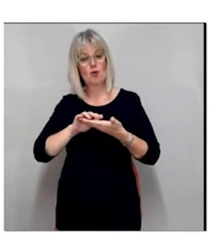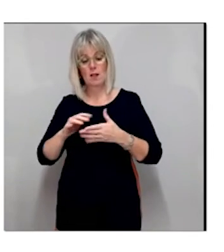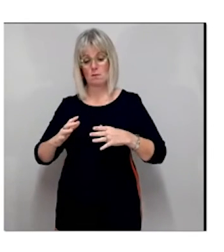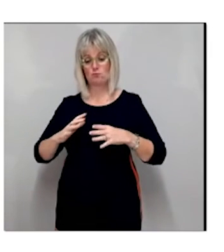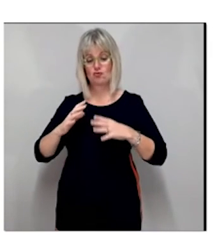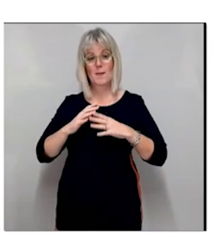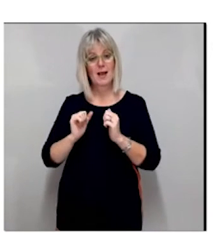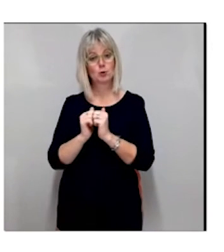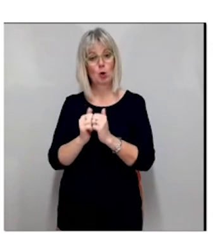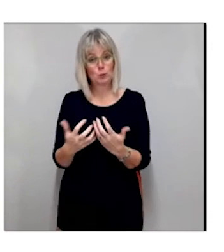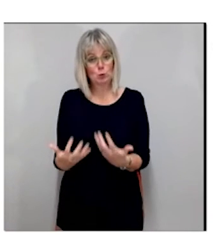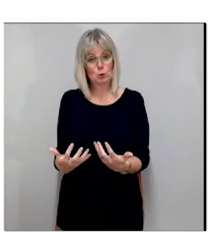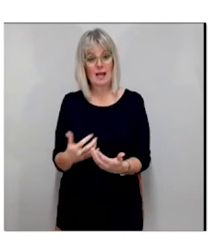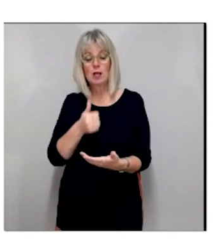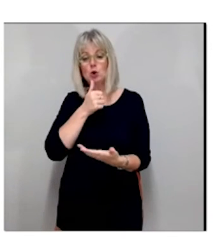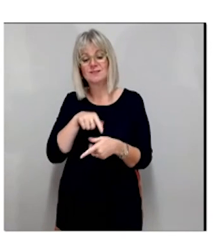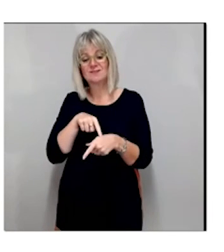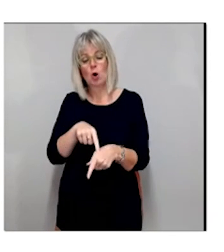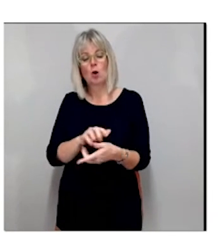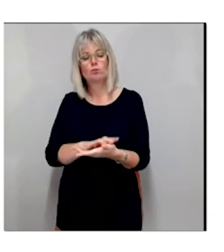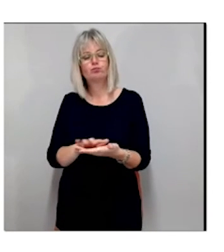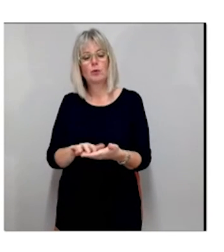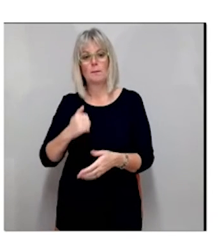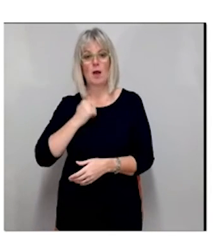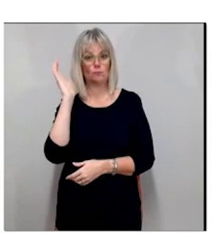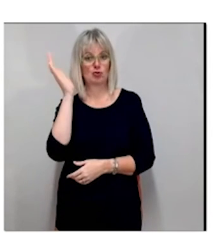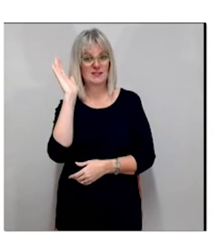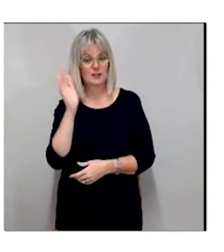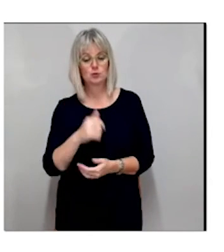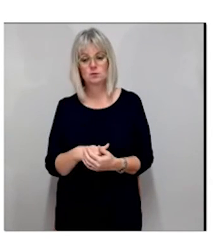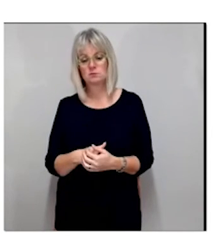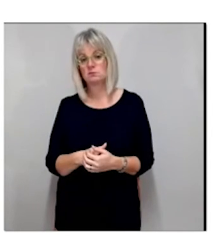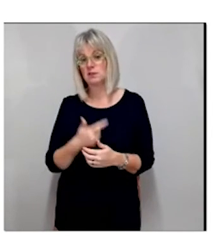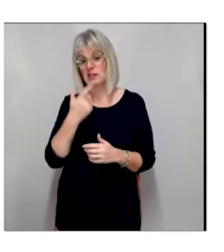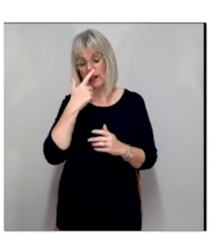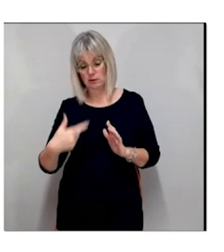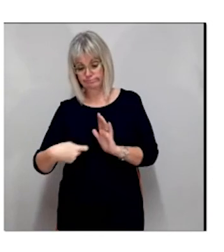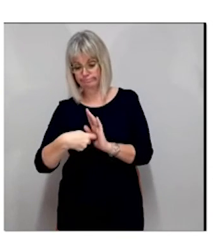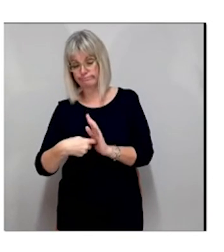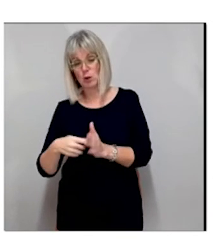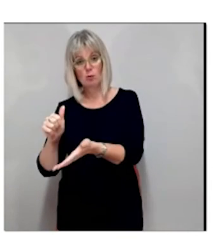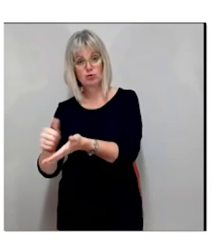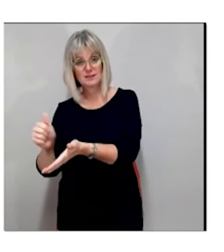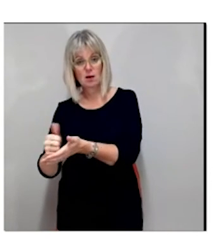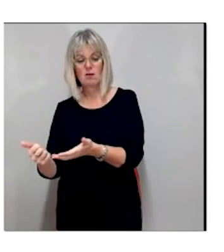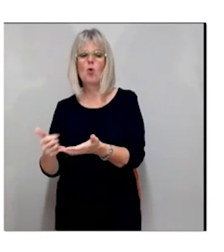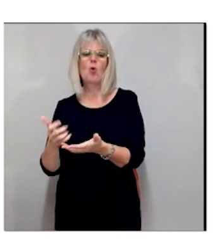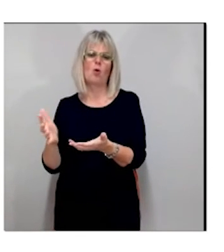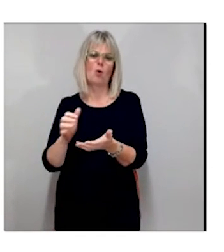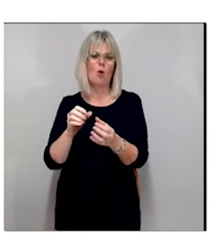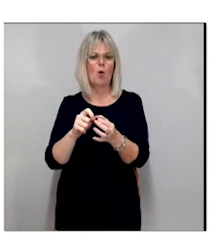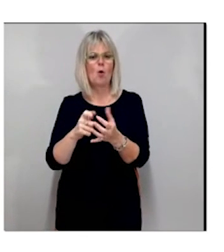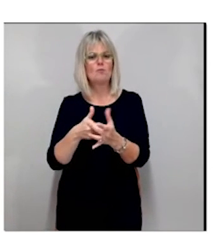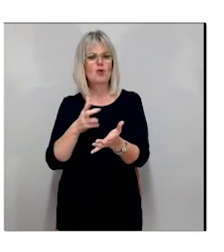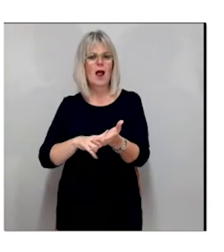make my presentation. By attaching it to either a printer or Braille embosser, I can produce hard copy documents in print